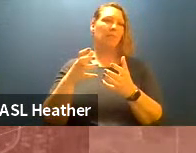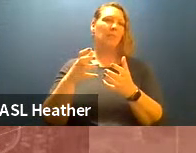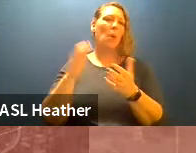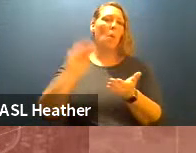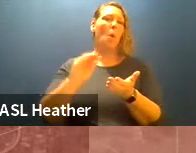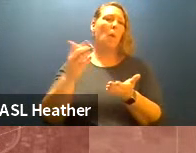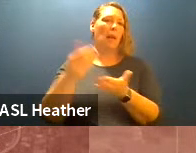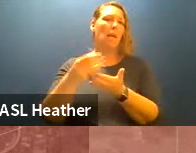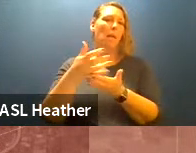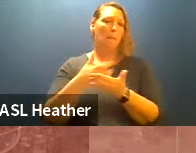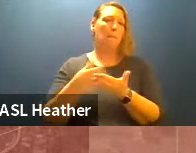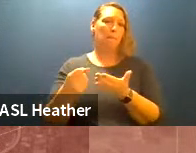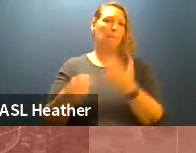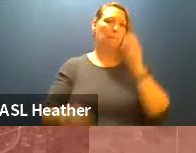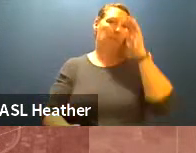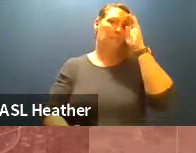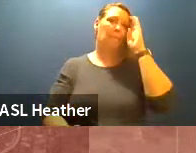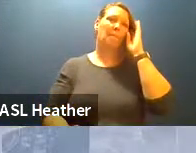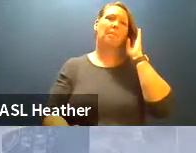households.